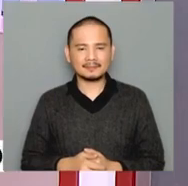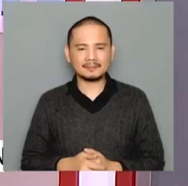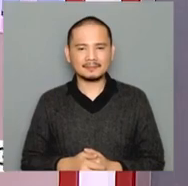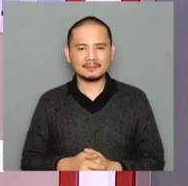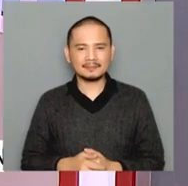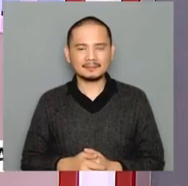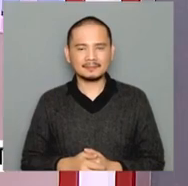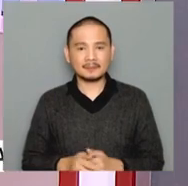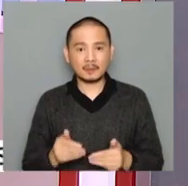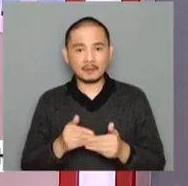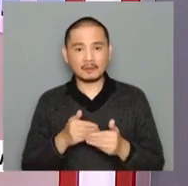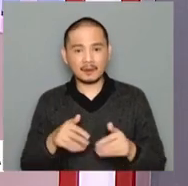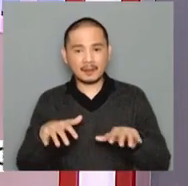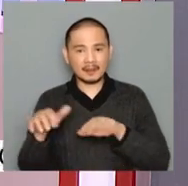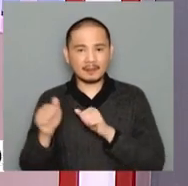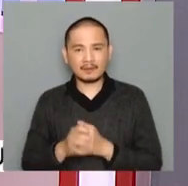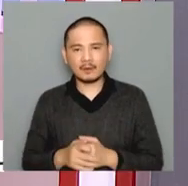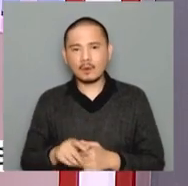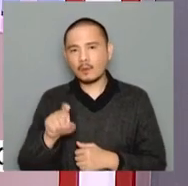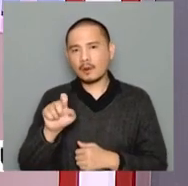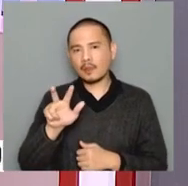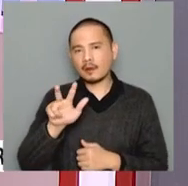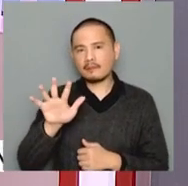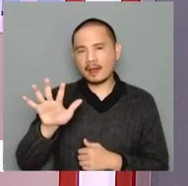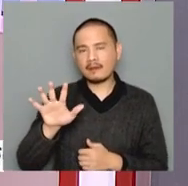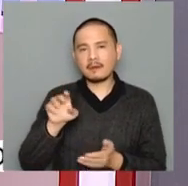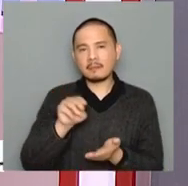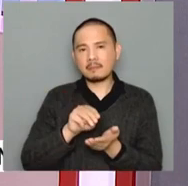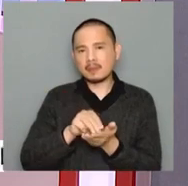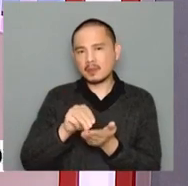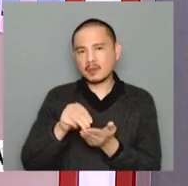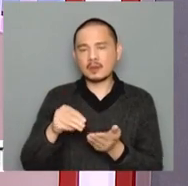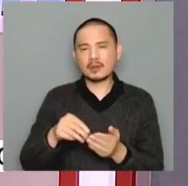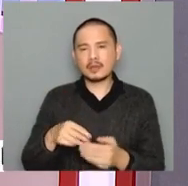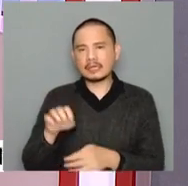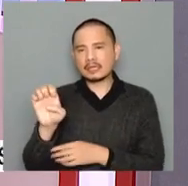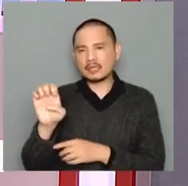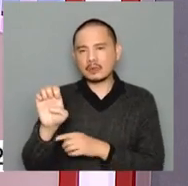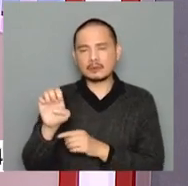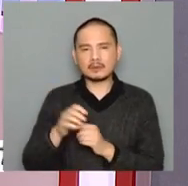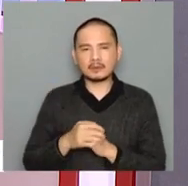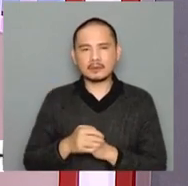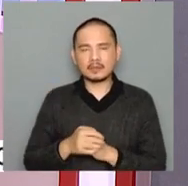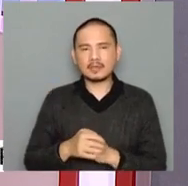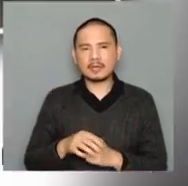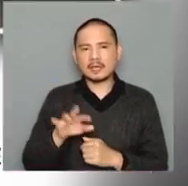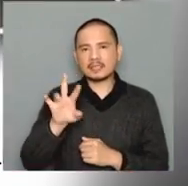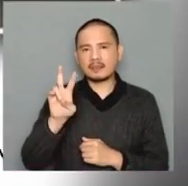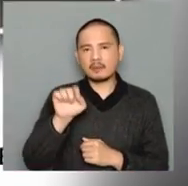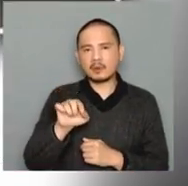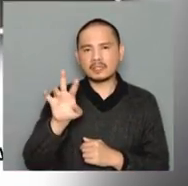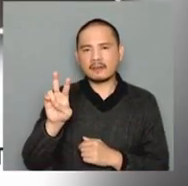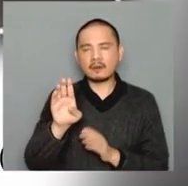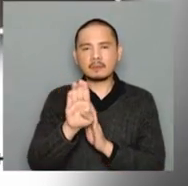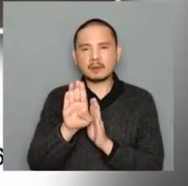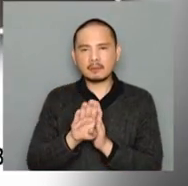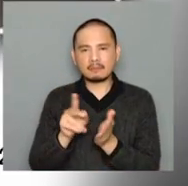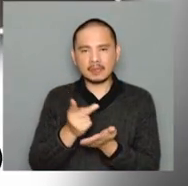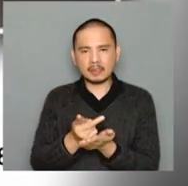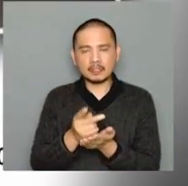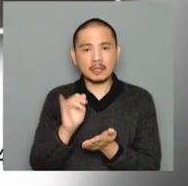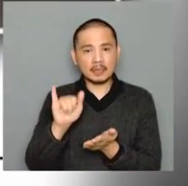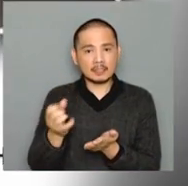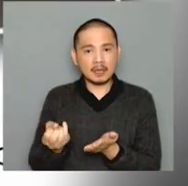And before we go, a whopping 135 million euros, or about 7.7 billion pesos. That's the price tag of the